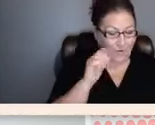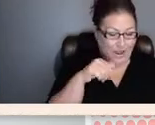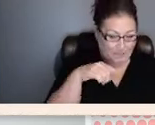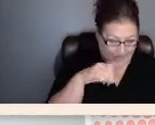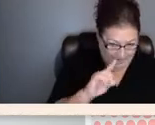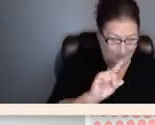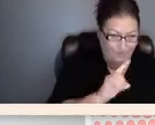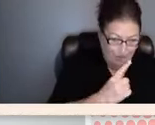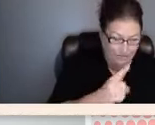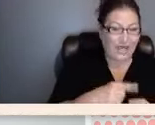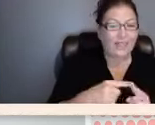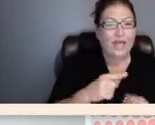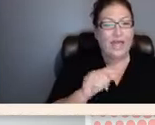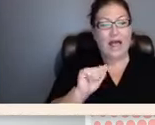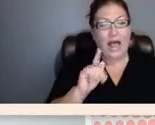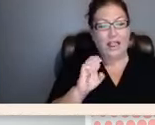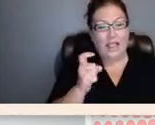be talking a little bit about